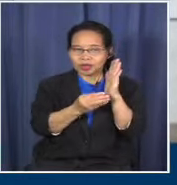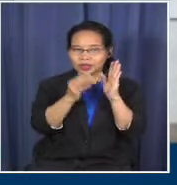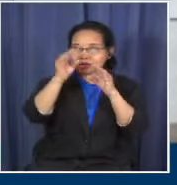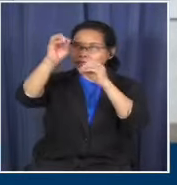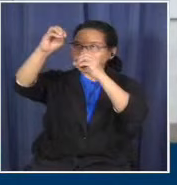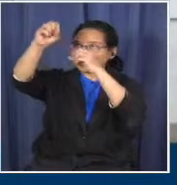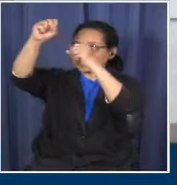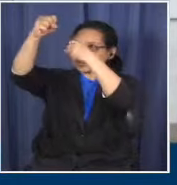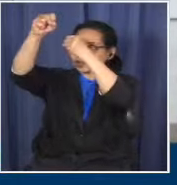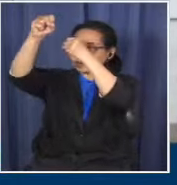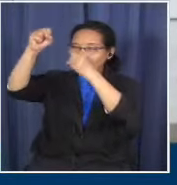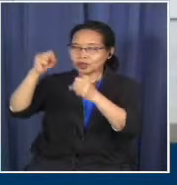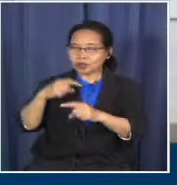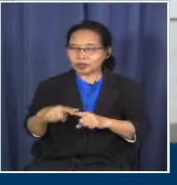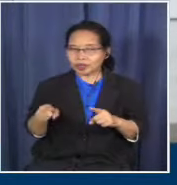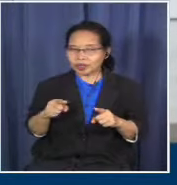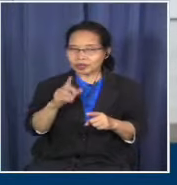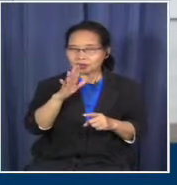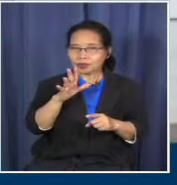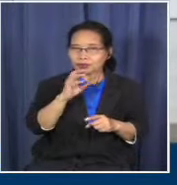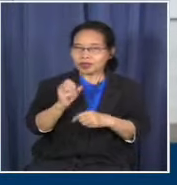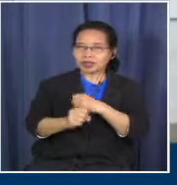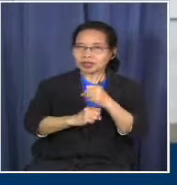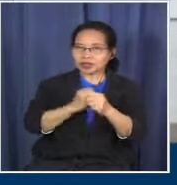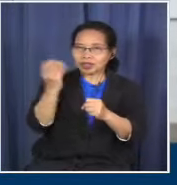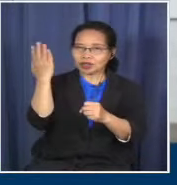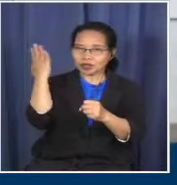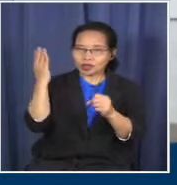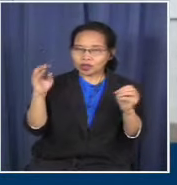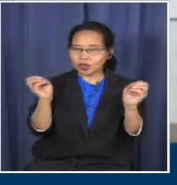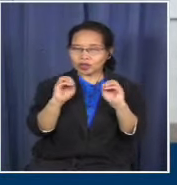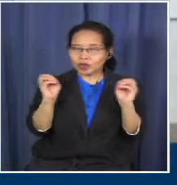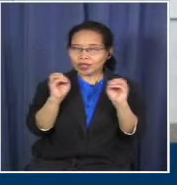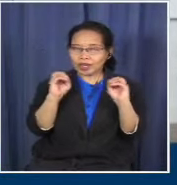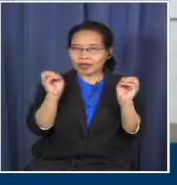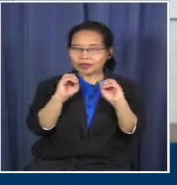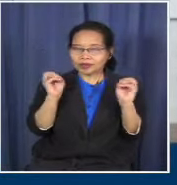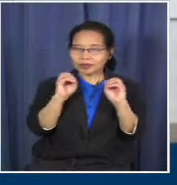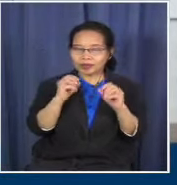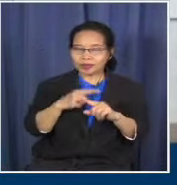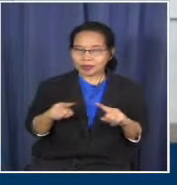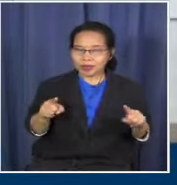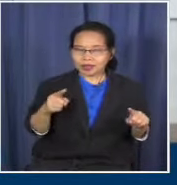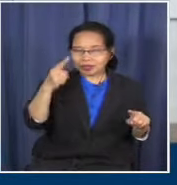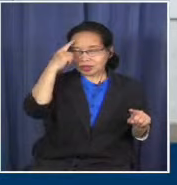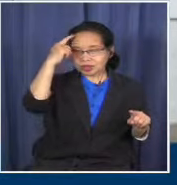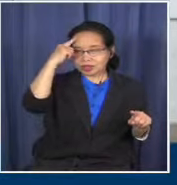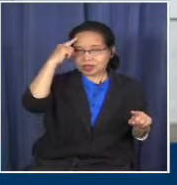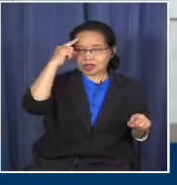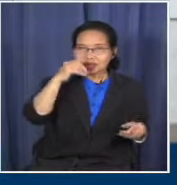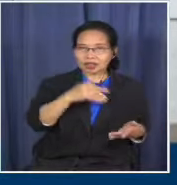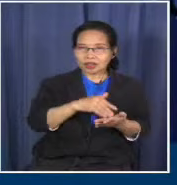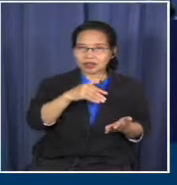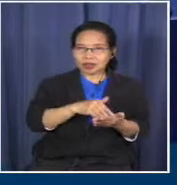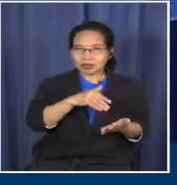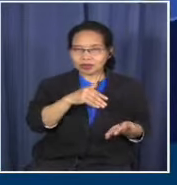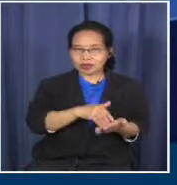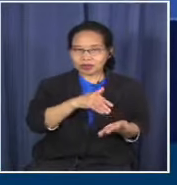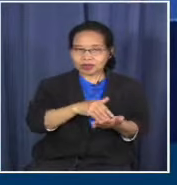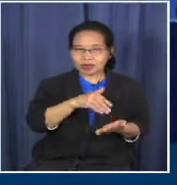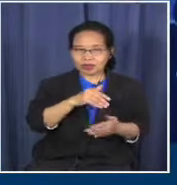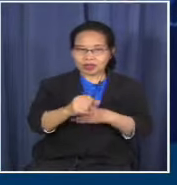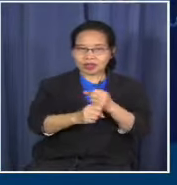Although now, with our modern technology, modern telescopes, we can already see. But 50 years ago, there was no such thing